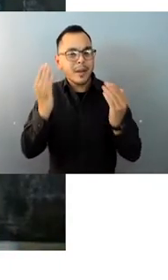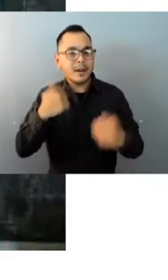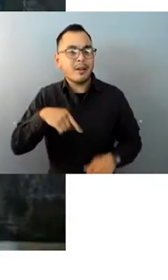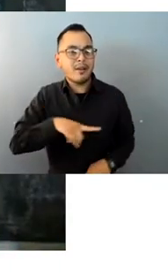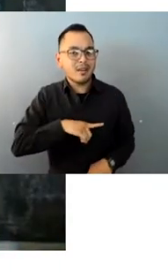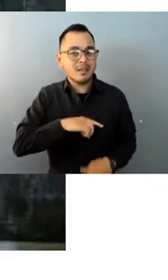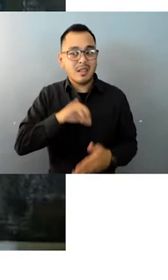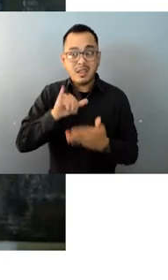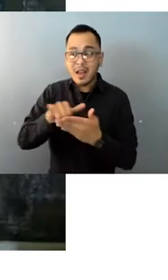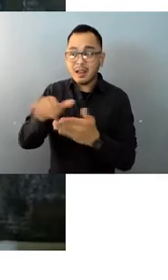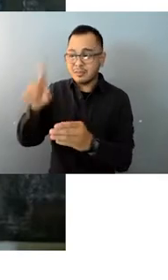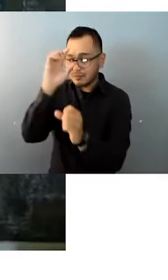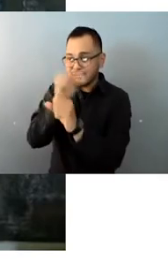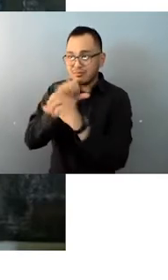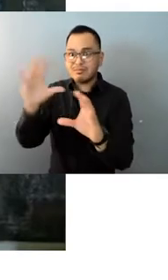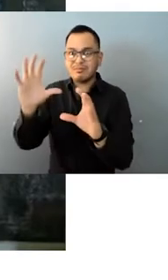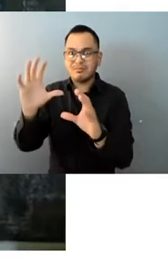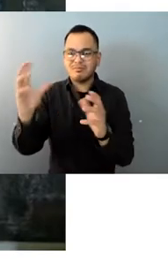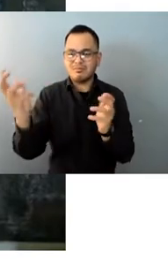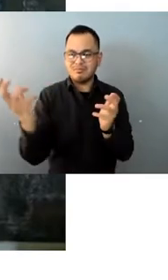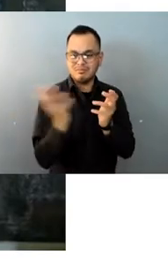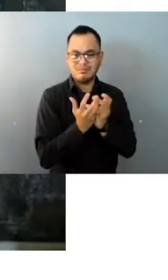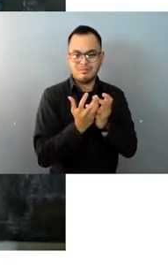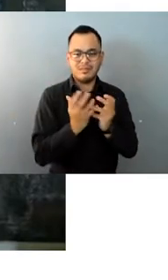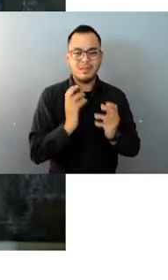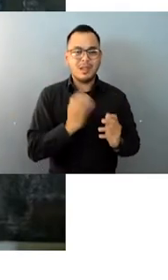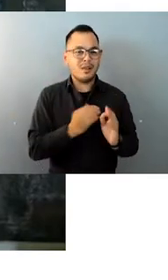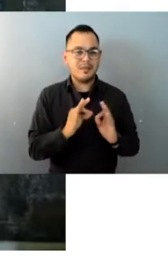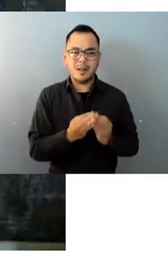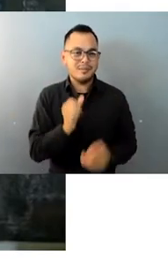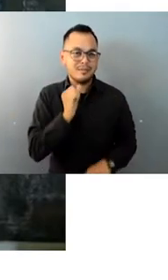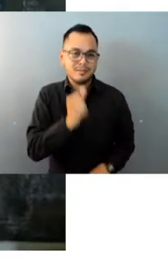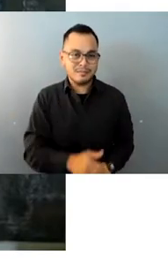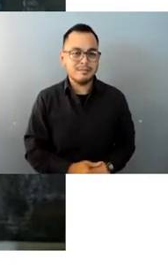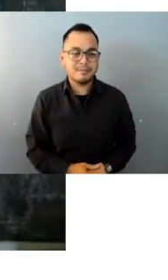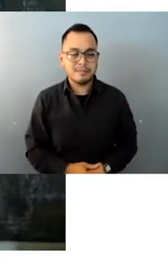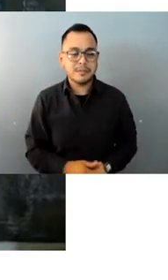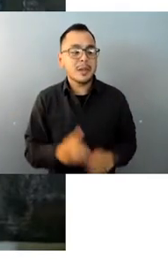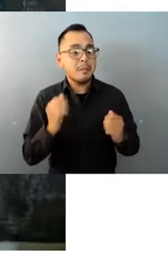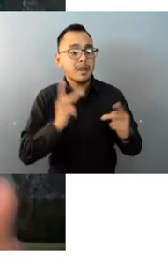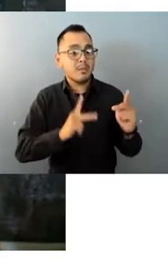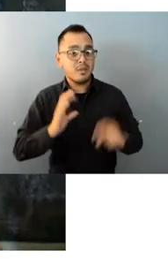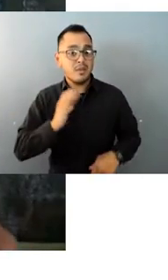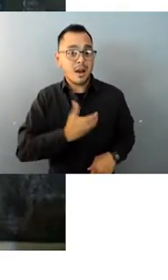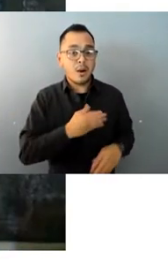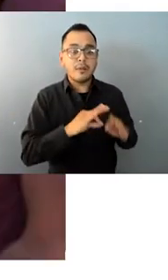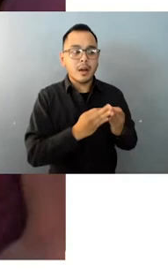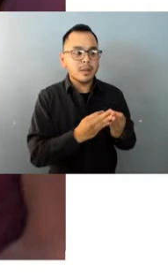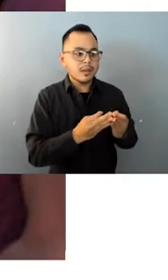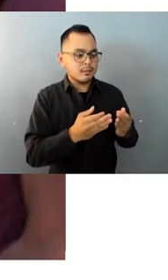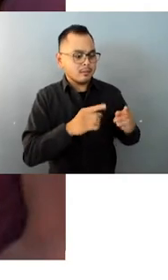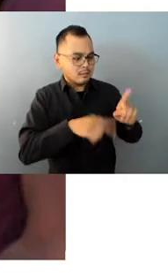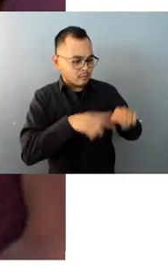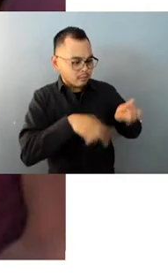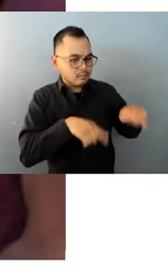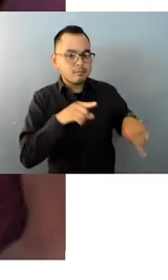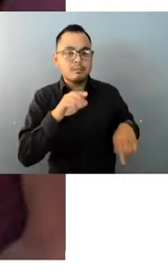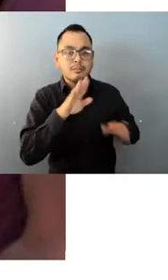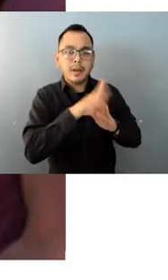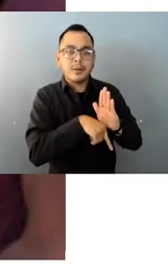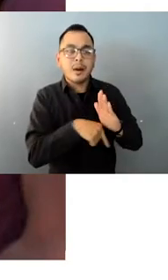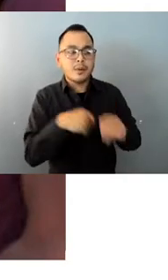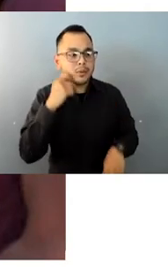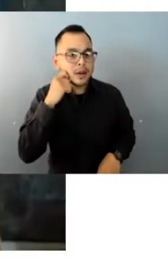us, this storybook version of family bore little resemblance to our own families. People in our families were from many racial and